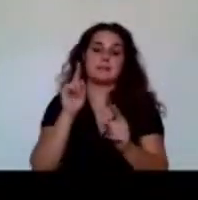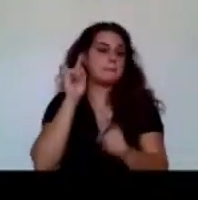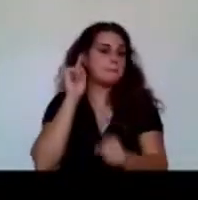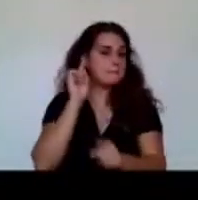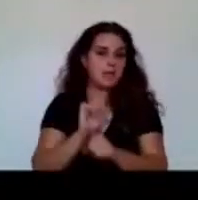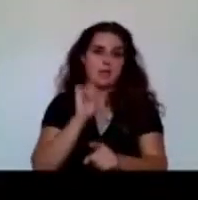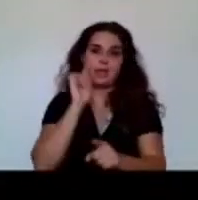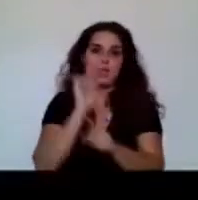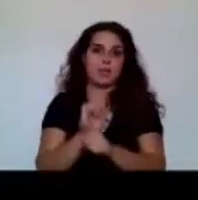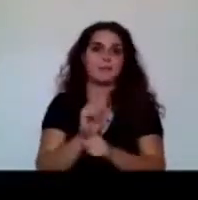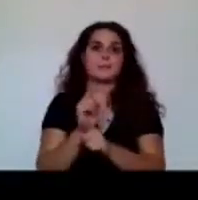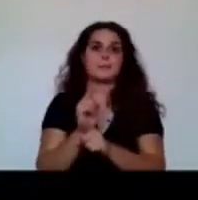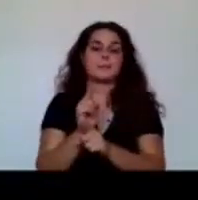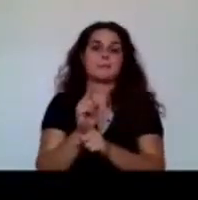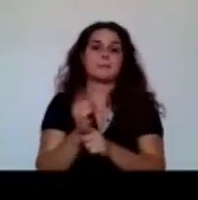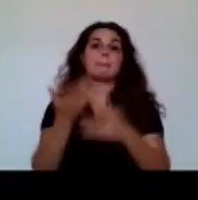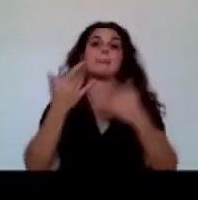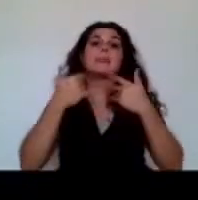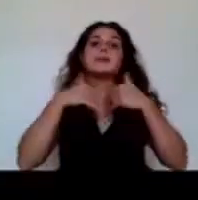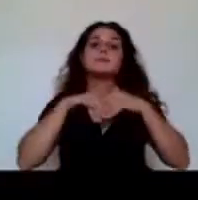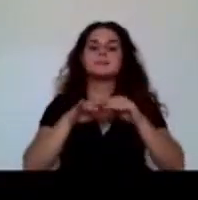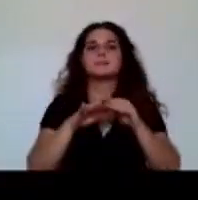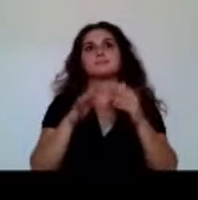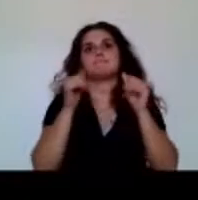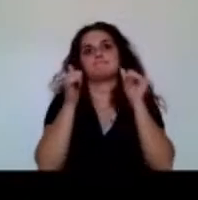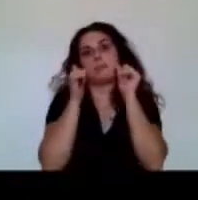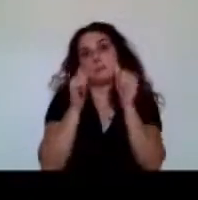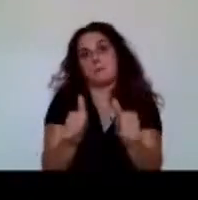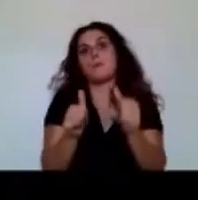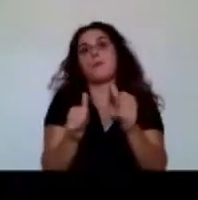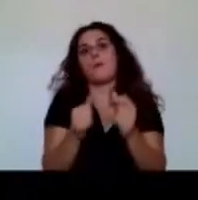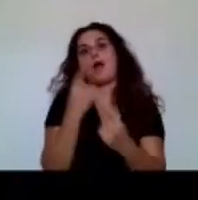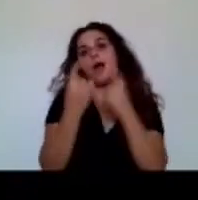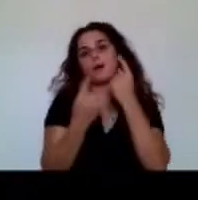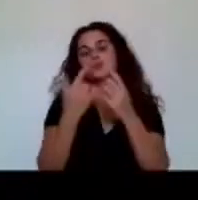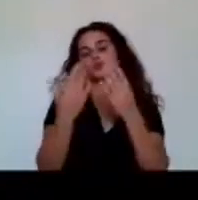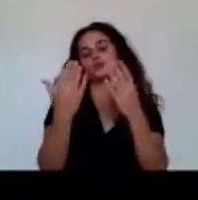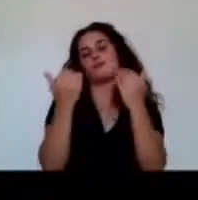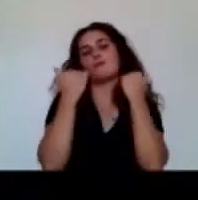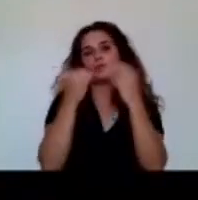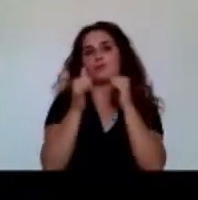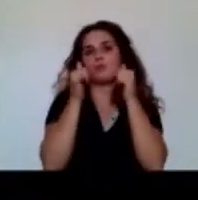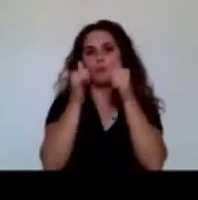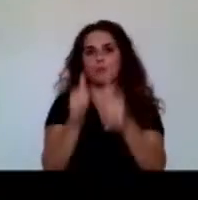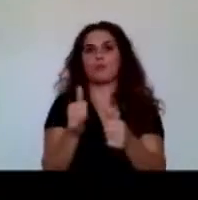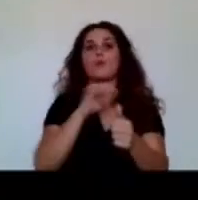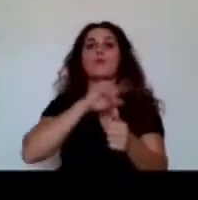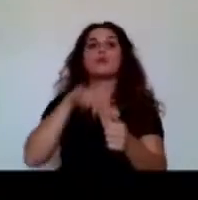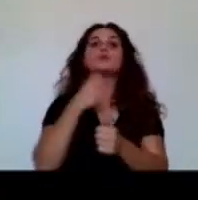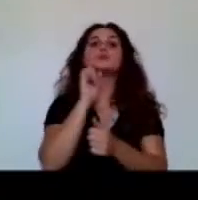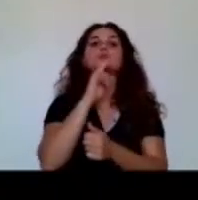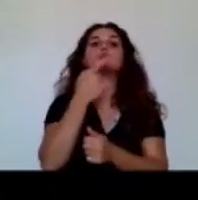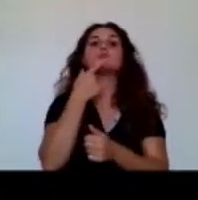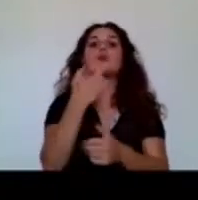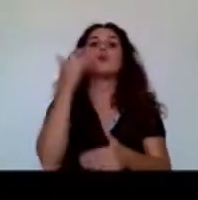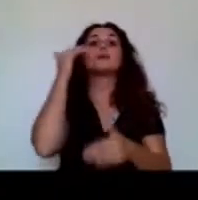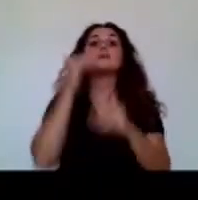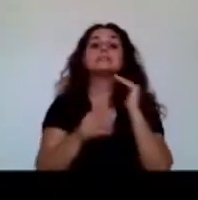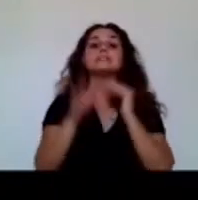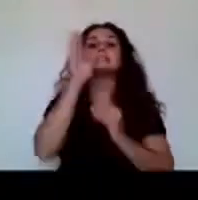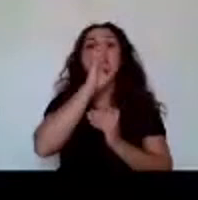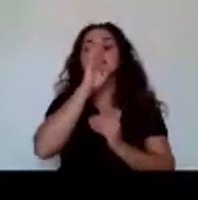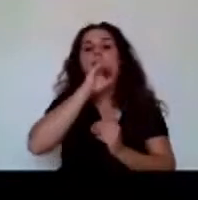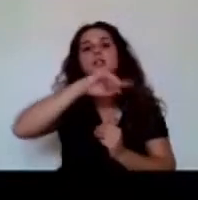explicit strategy. But fortunately, there is some good news here. So we can ask, what happens if